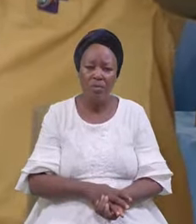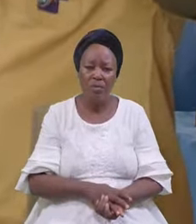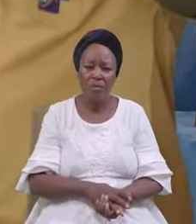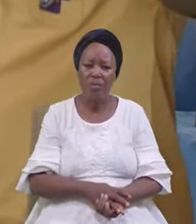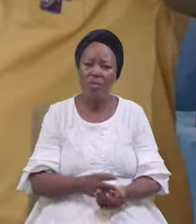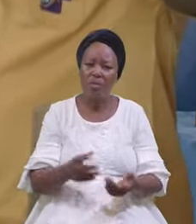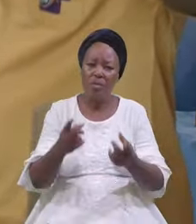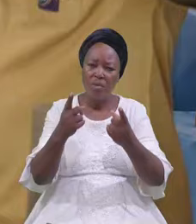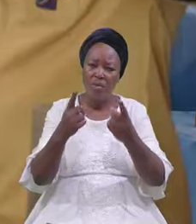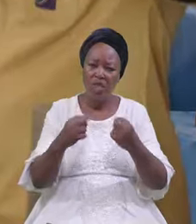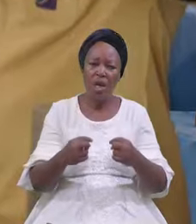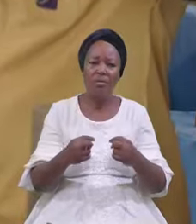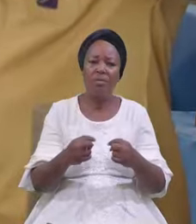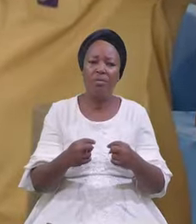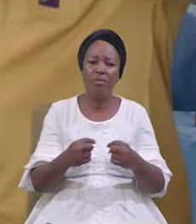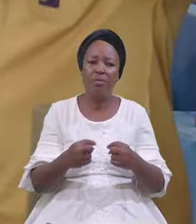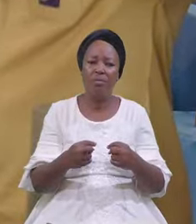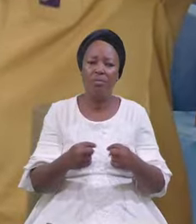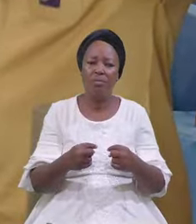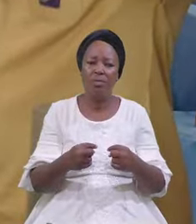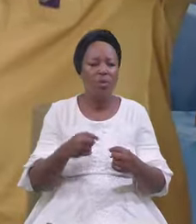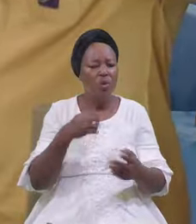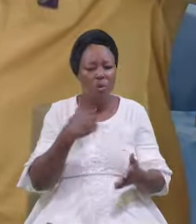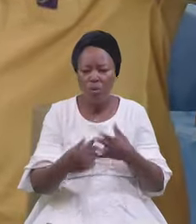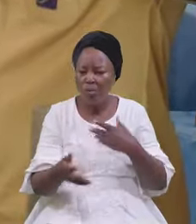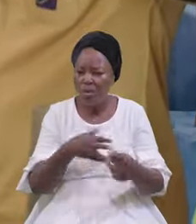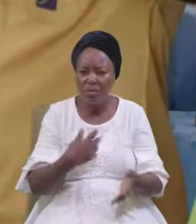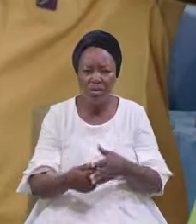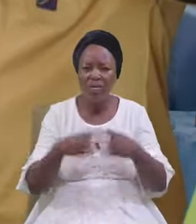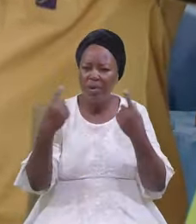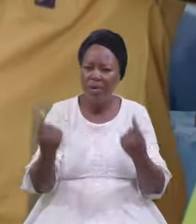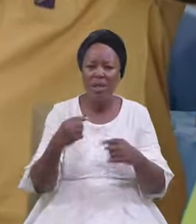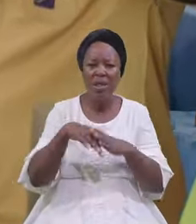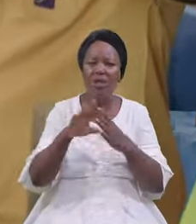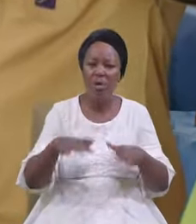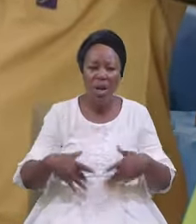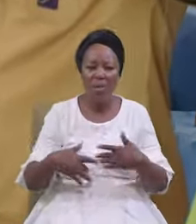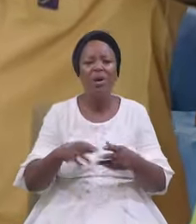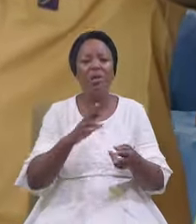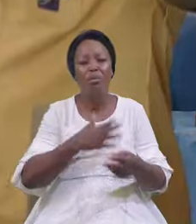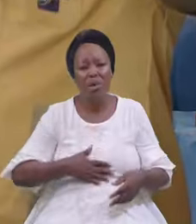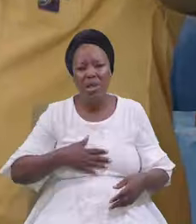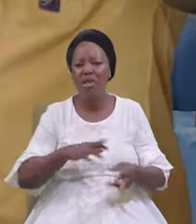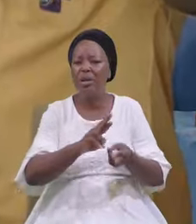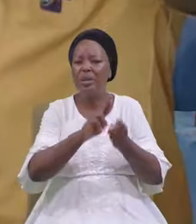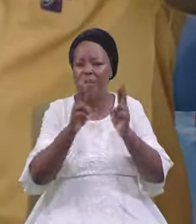Come. Whatever sin is in your life, repent